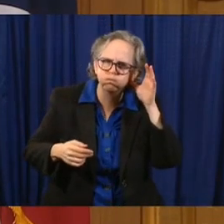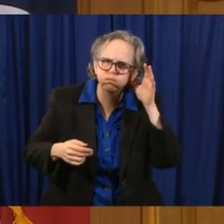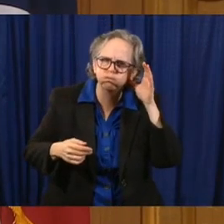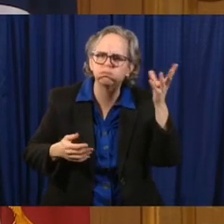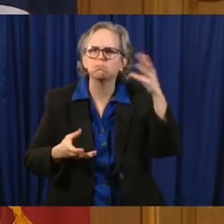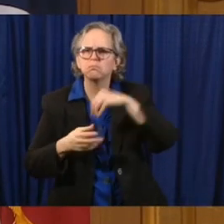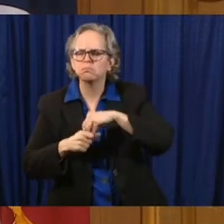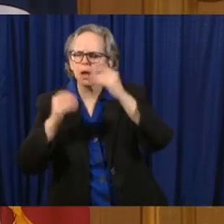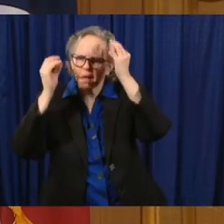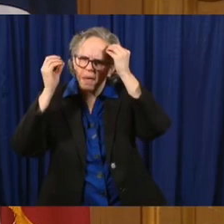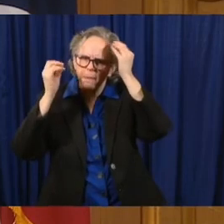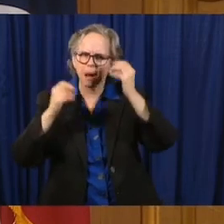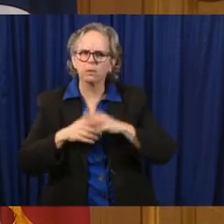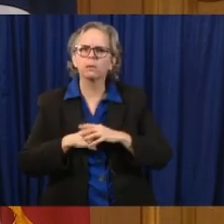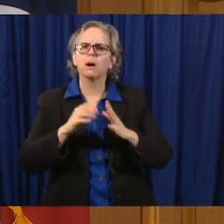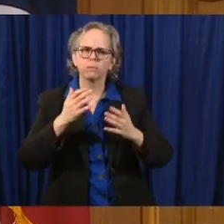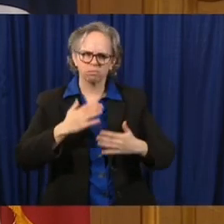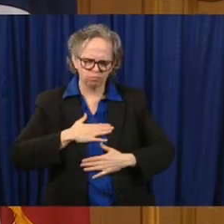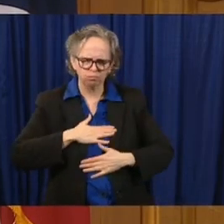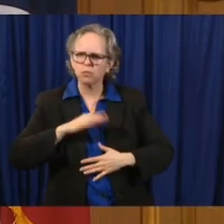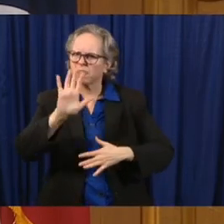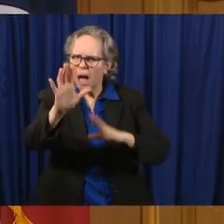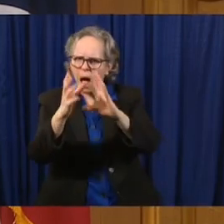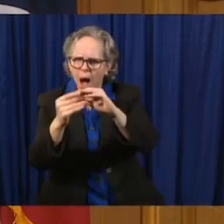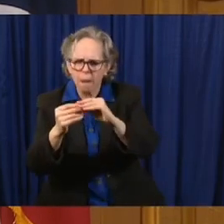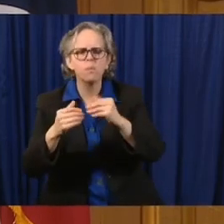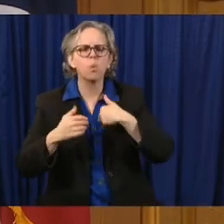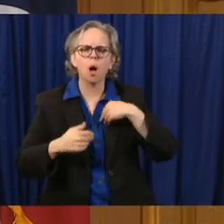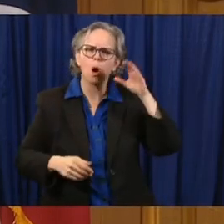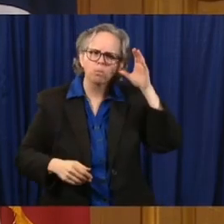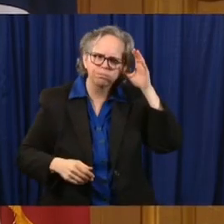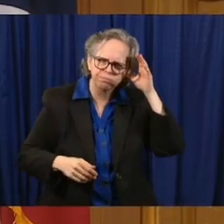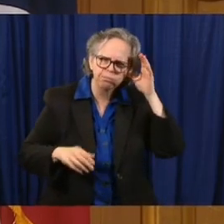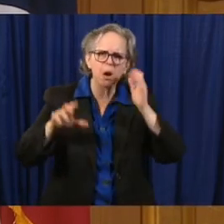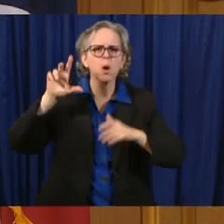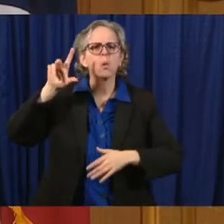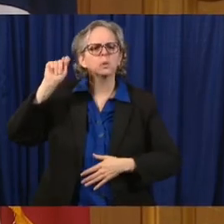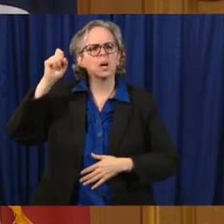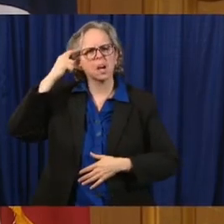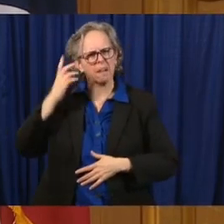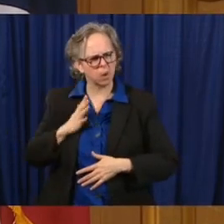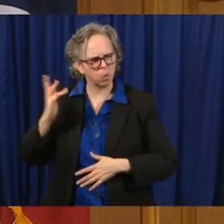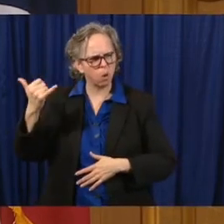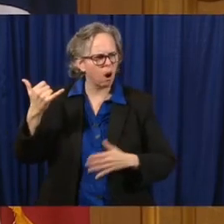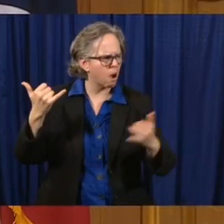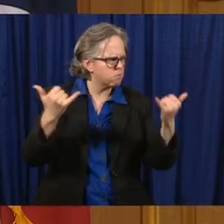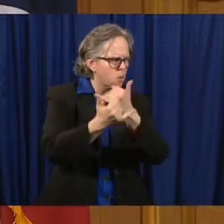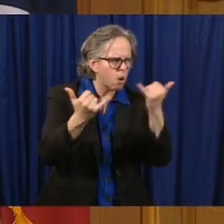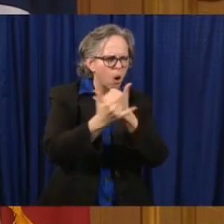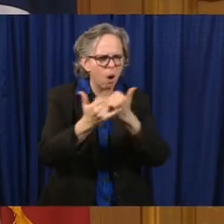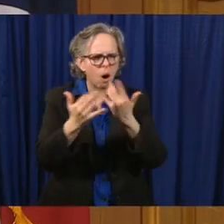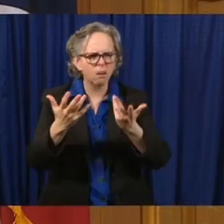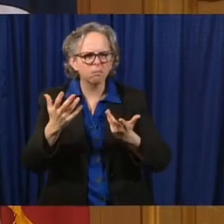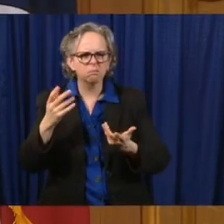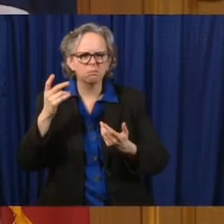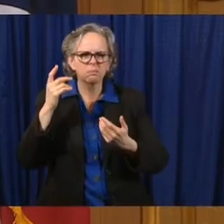restrictions in areas of the state that haven't been hit hard, like Western Ohio. Has that been a consideration for you?